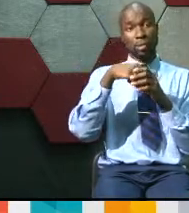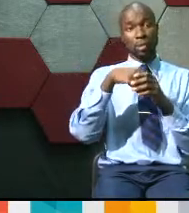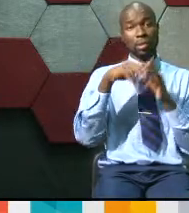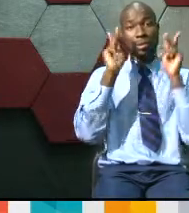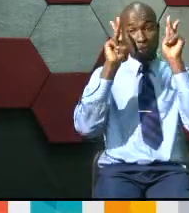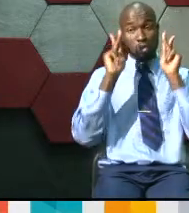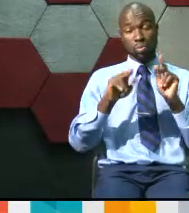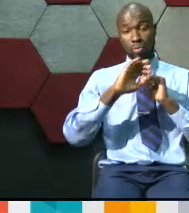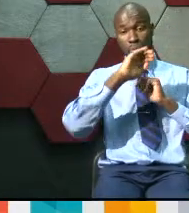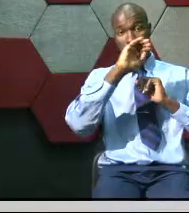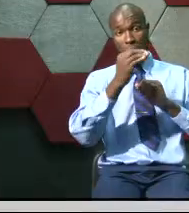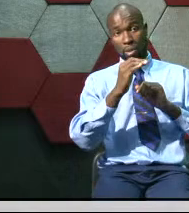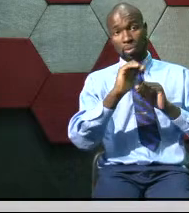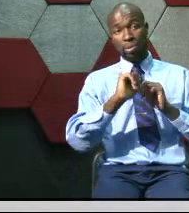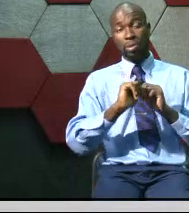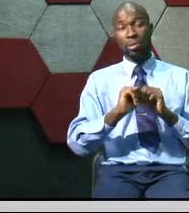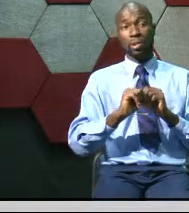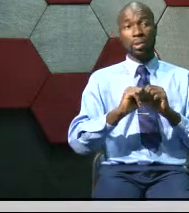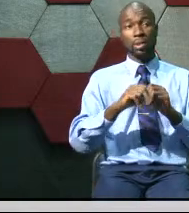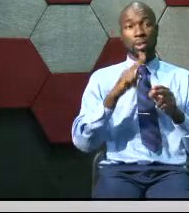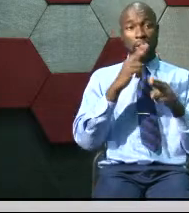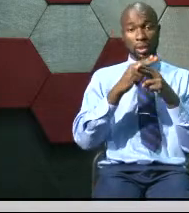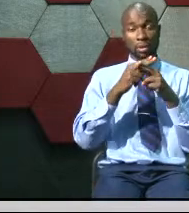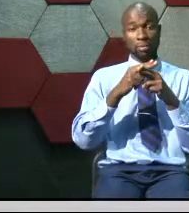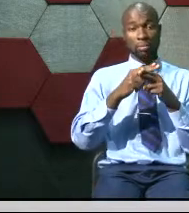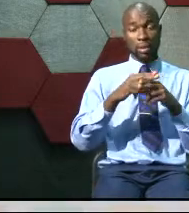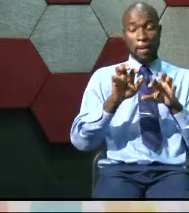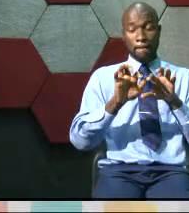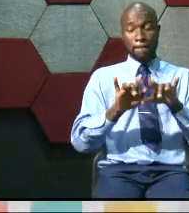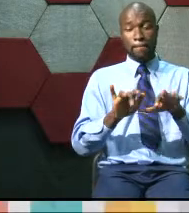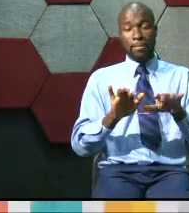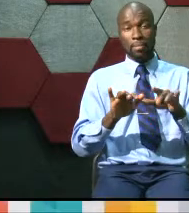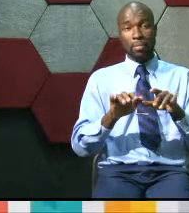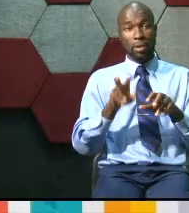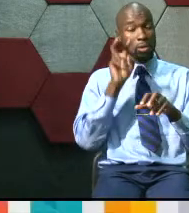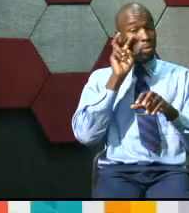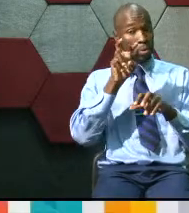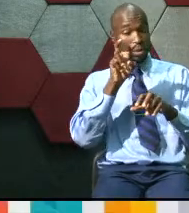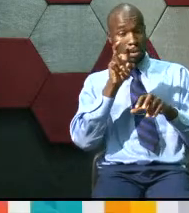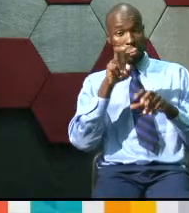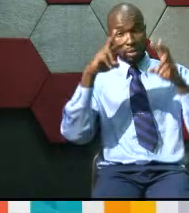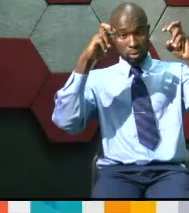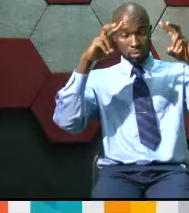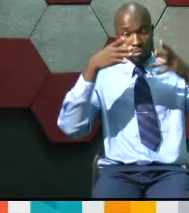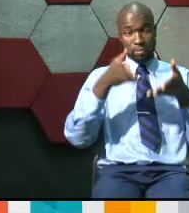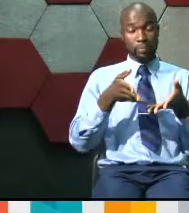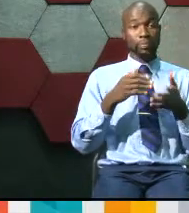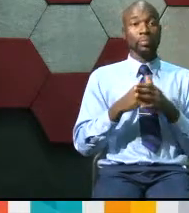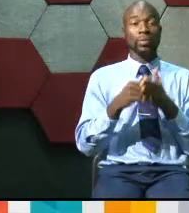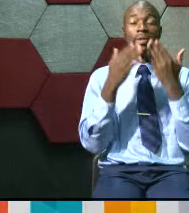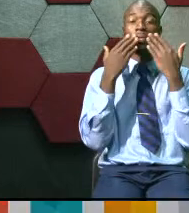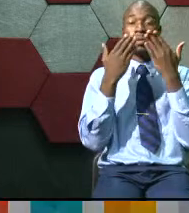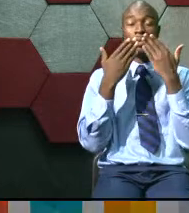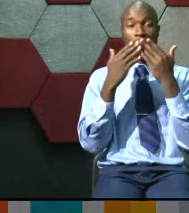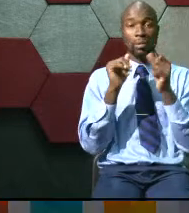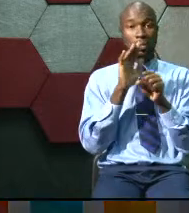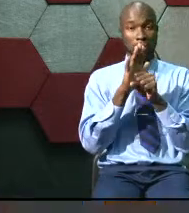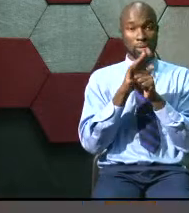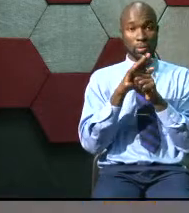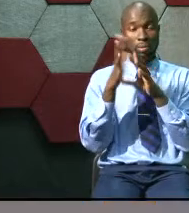their project titled Braille Watch. Well done, Teresa and Peter.